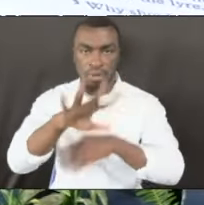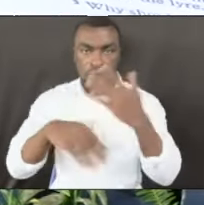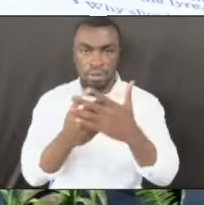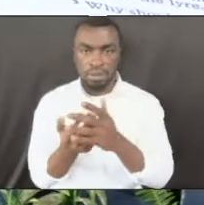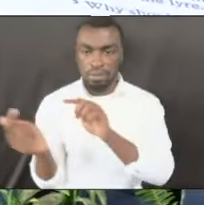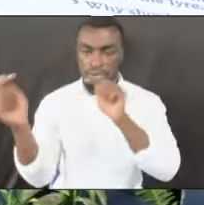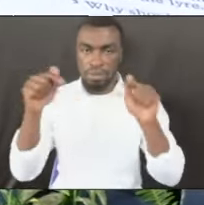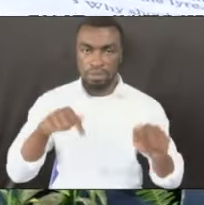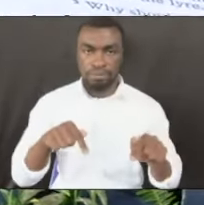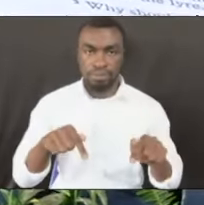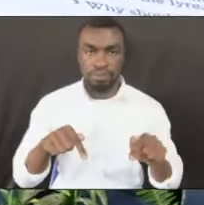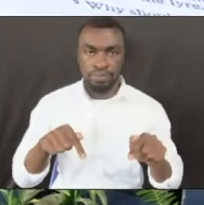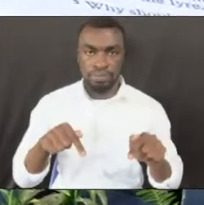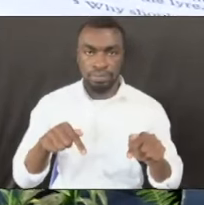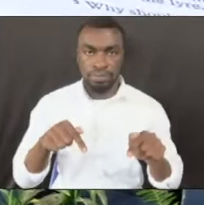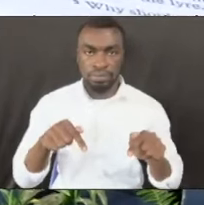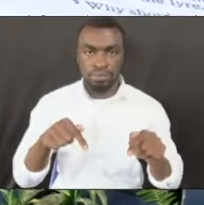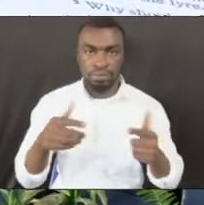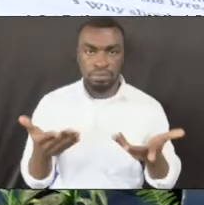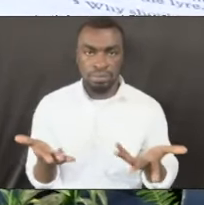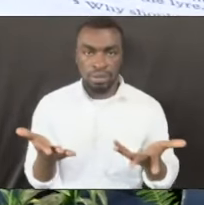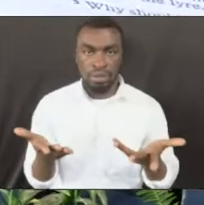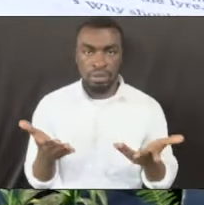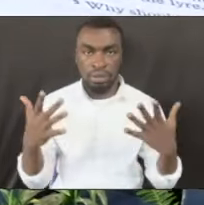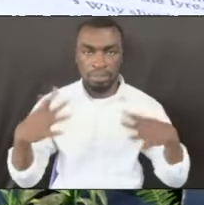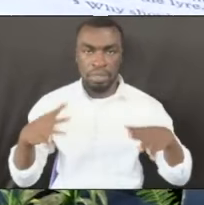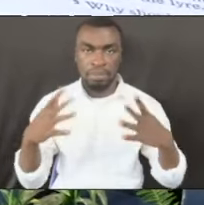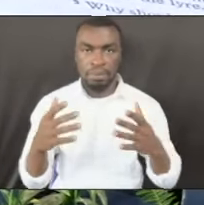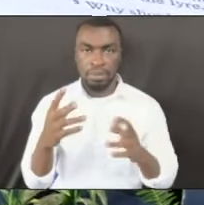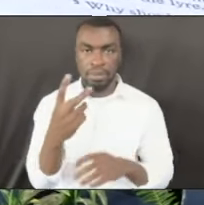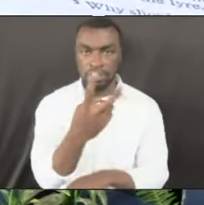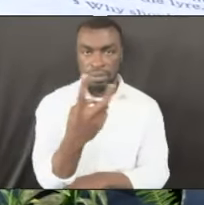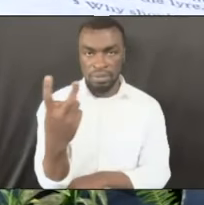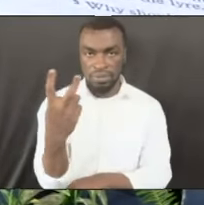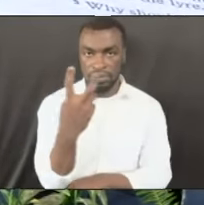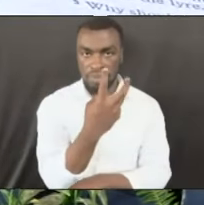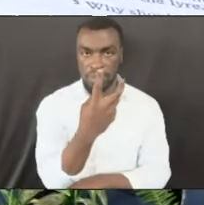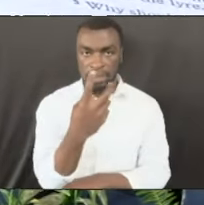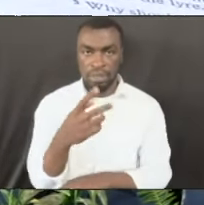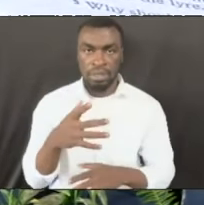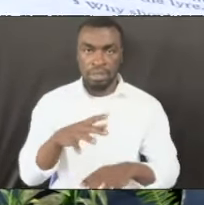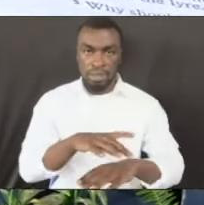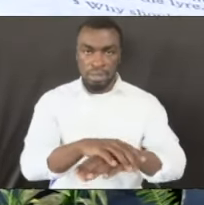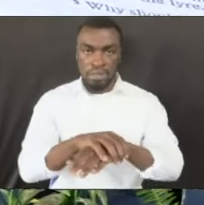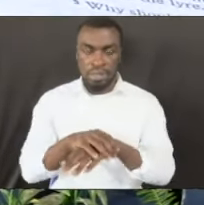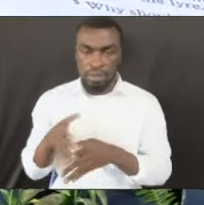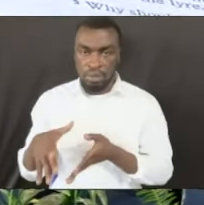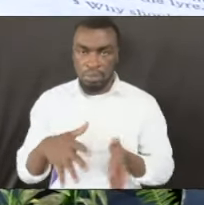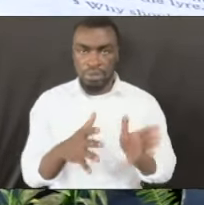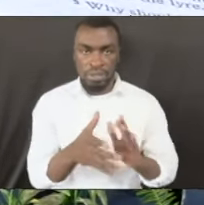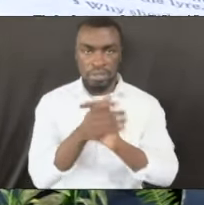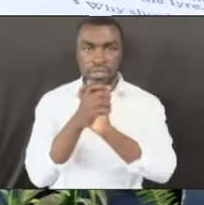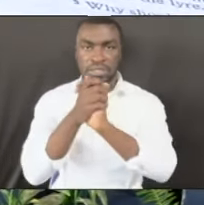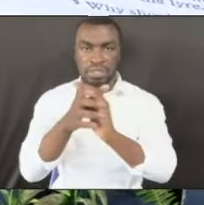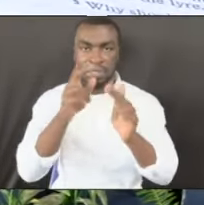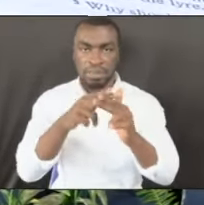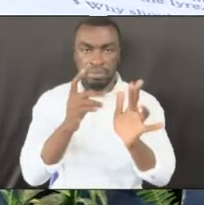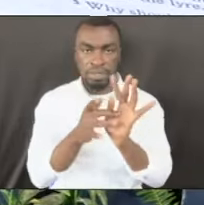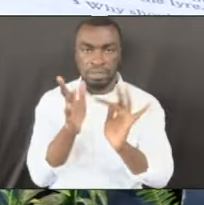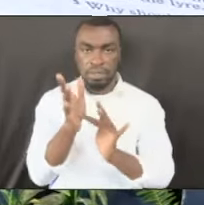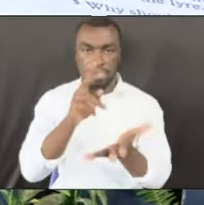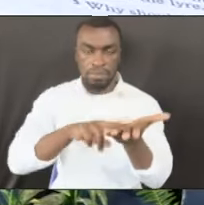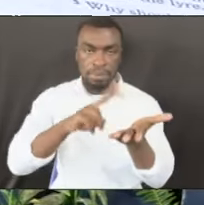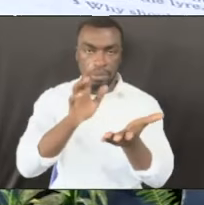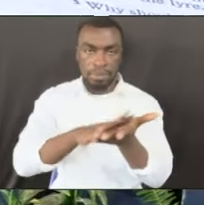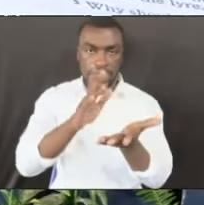attendance, our virtual audience, I take this opportunity and I greet you in Jesus' name. Praise the name of the Lord.